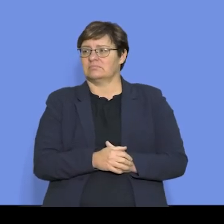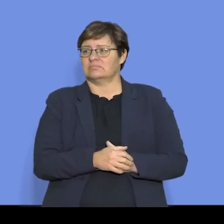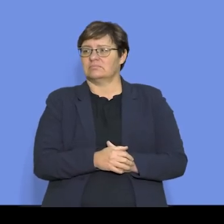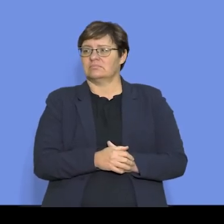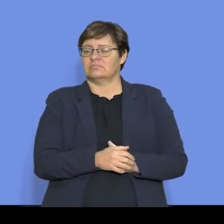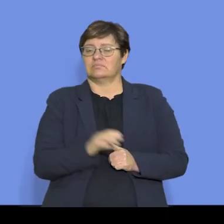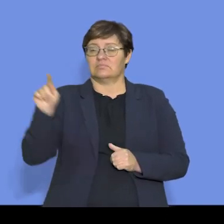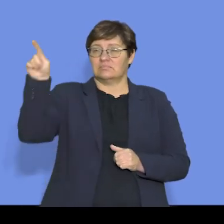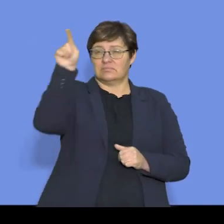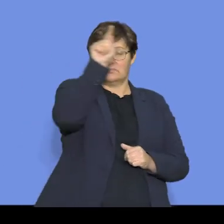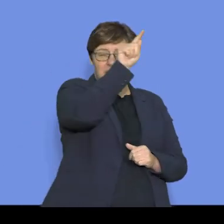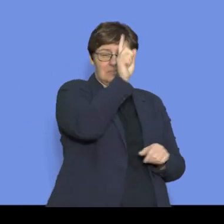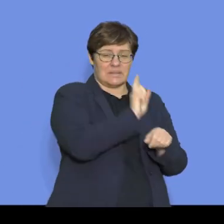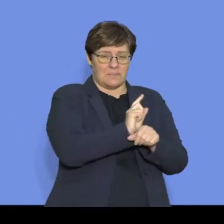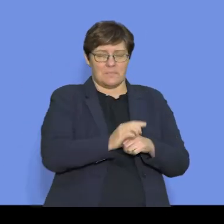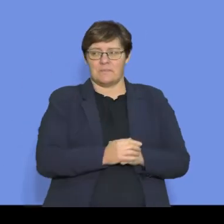all the way along.